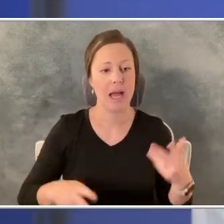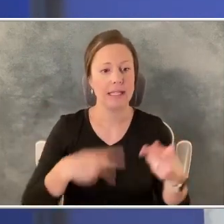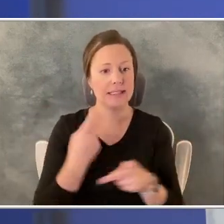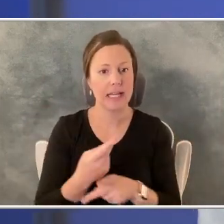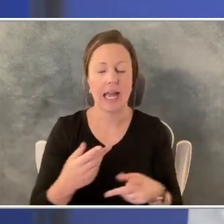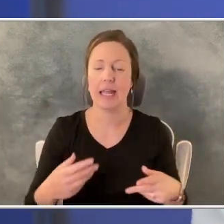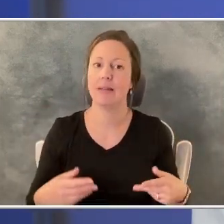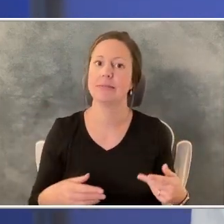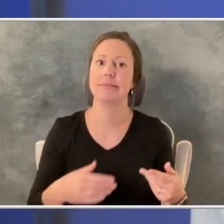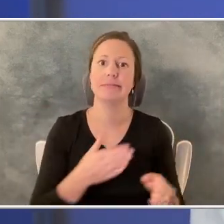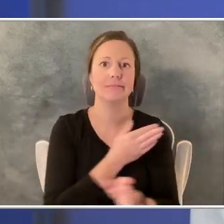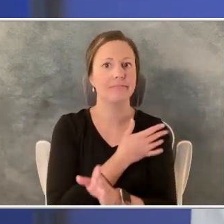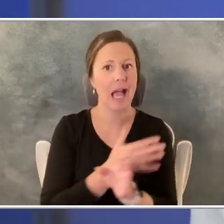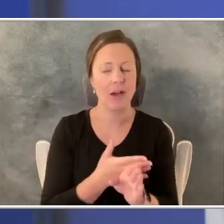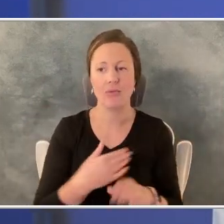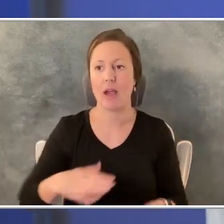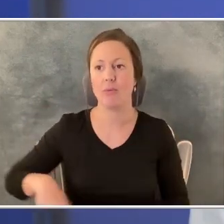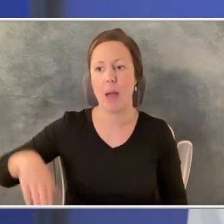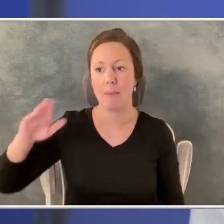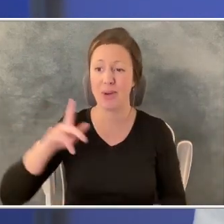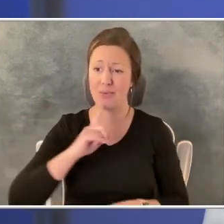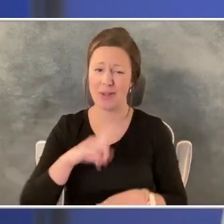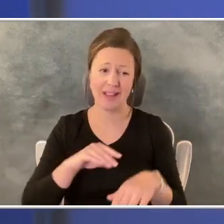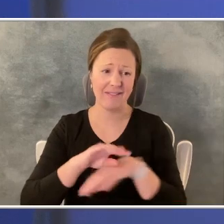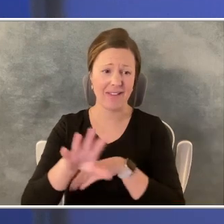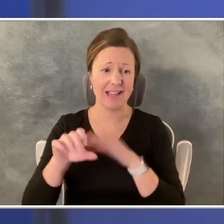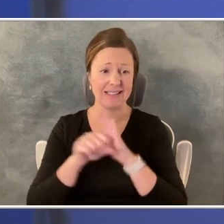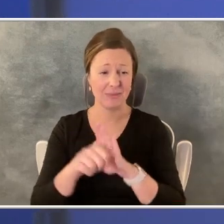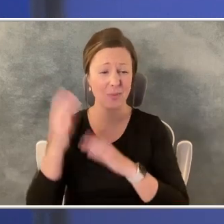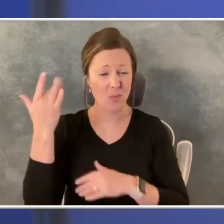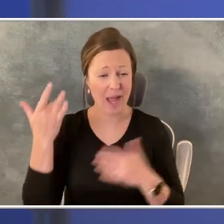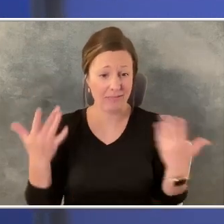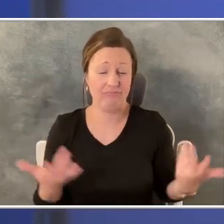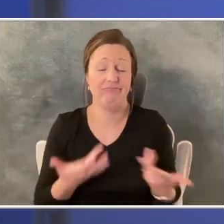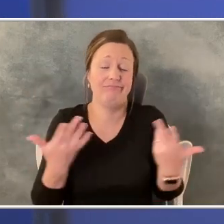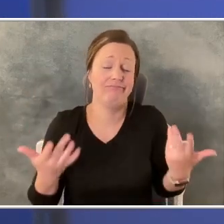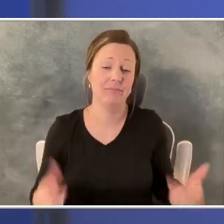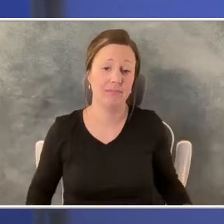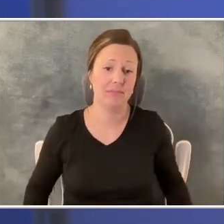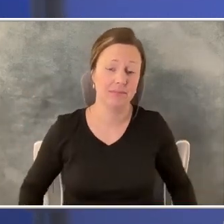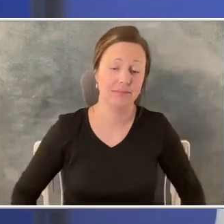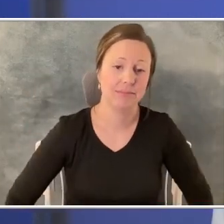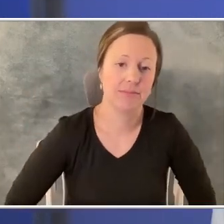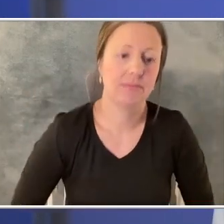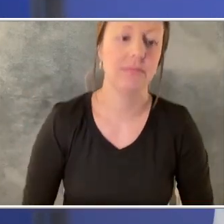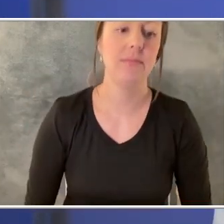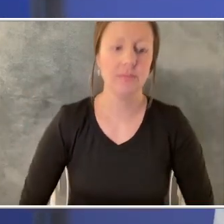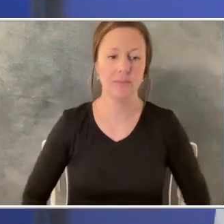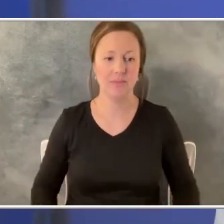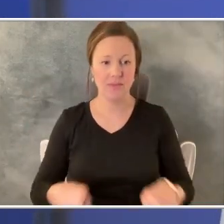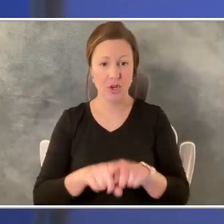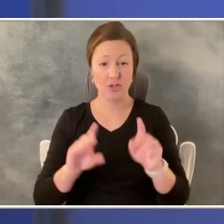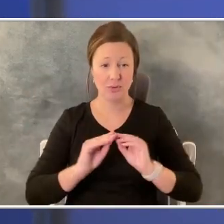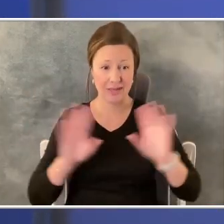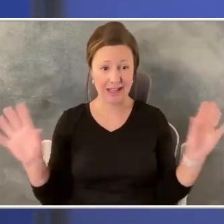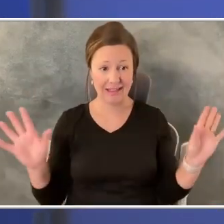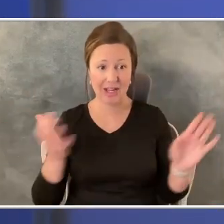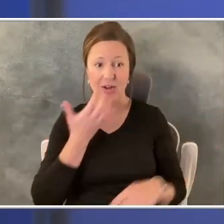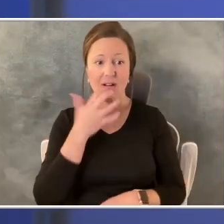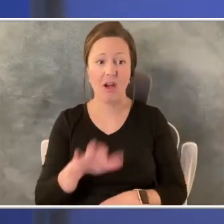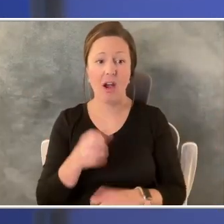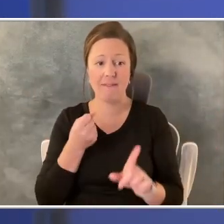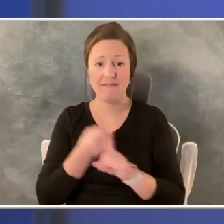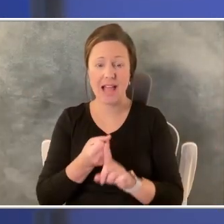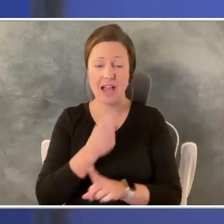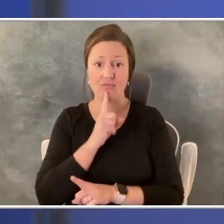upbringing have these differing, symptomatology. And to be clear, hot flashes are a bell ringer. Women who have